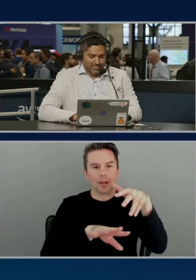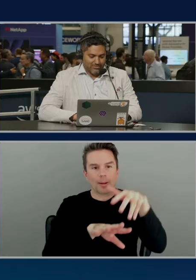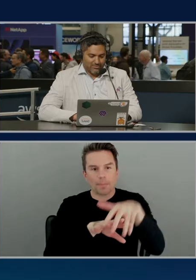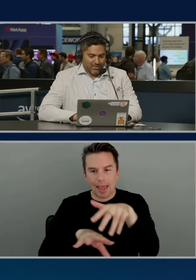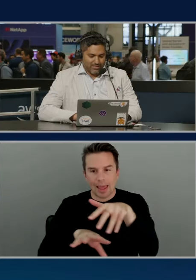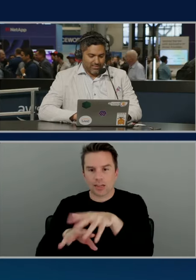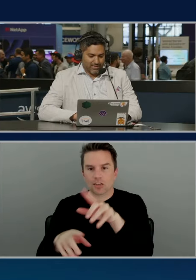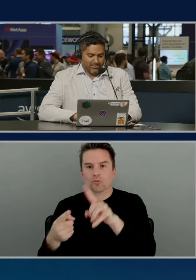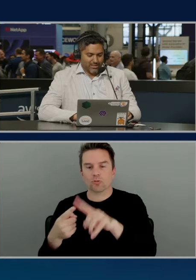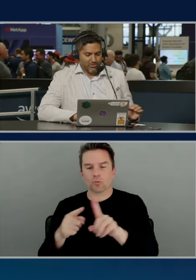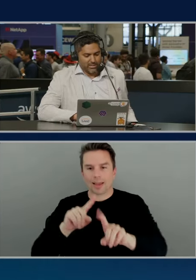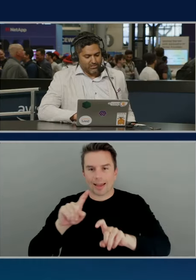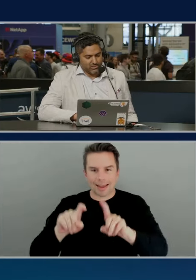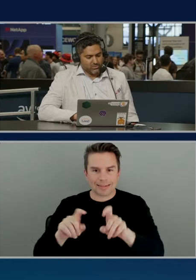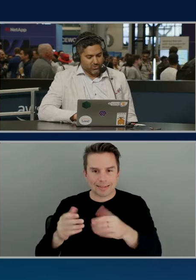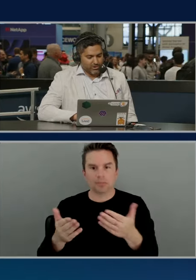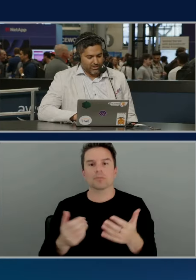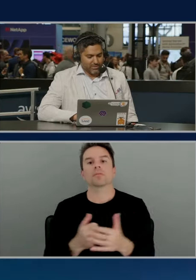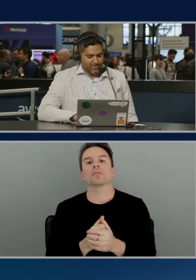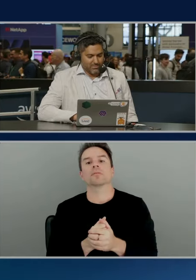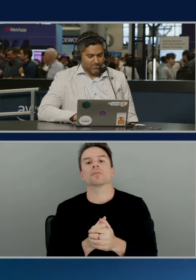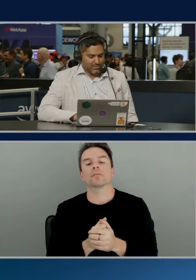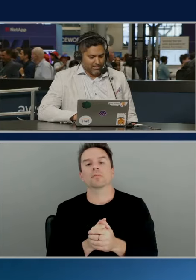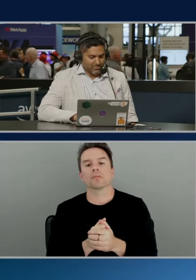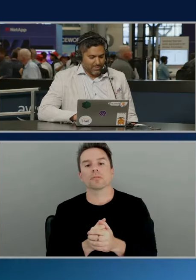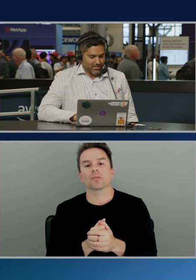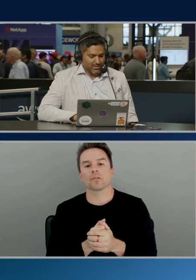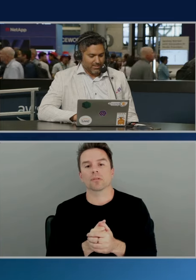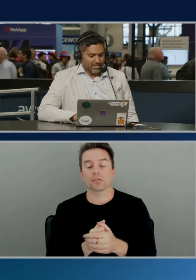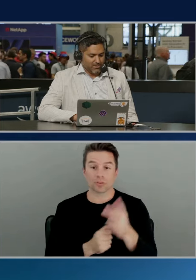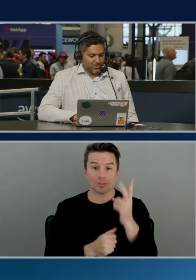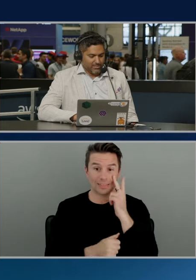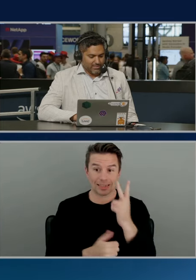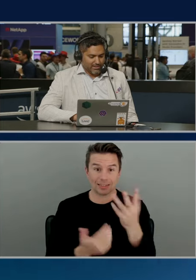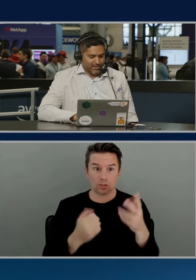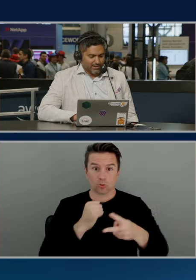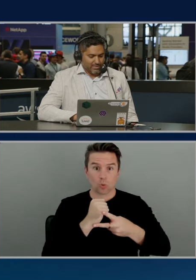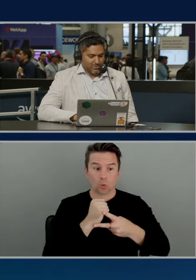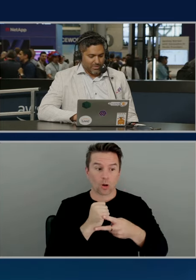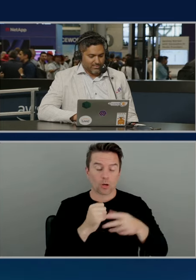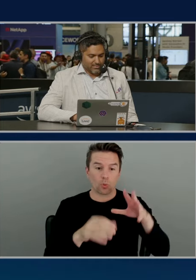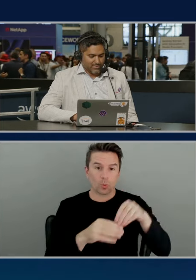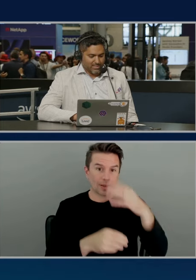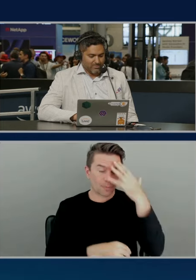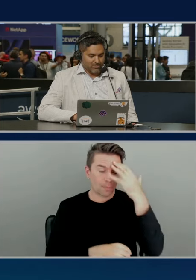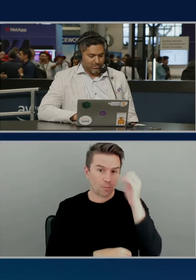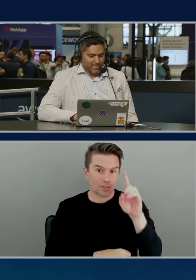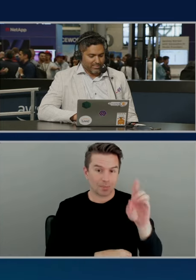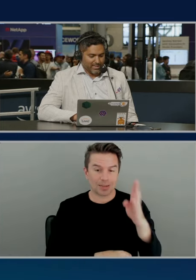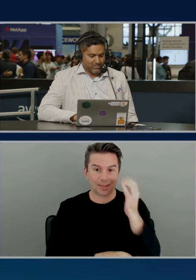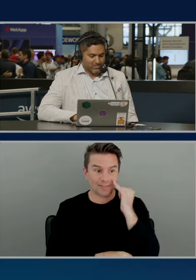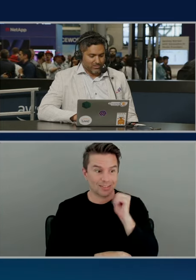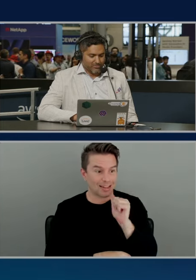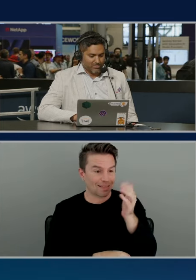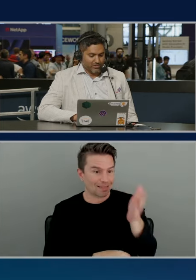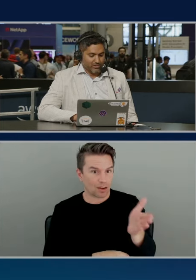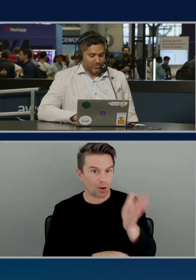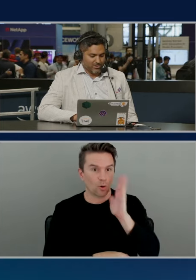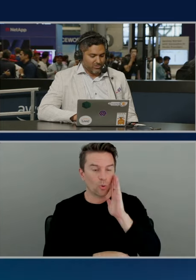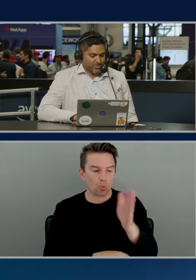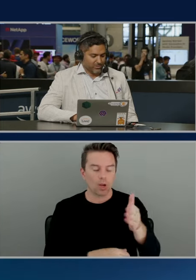looking if the data was actually stored within MemoryDB. If it wasn't there, then we'll basically step through and get the answer